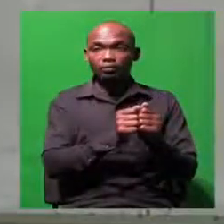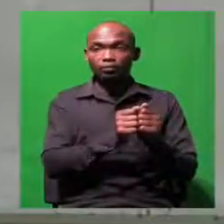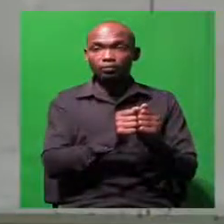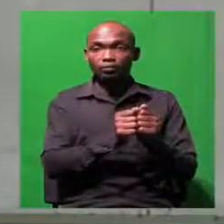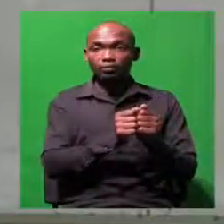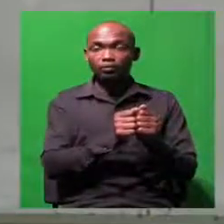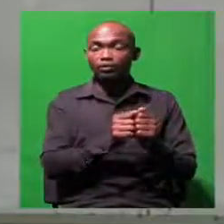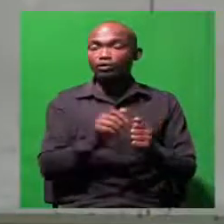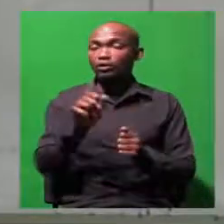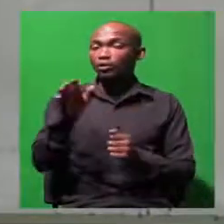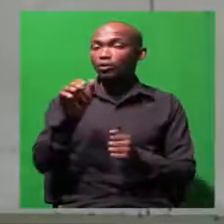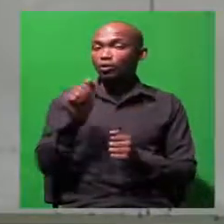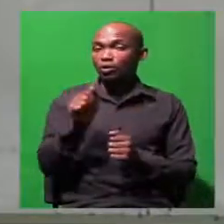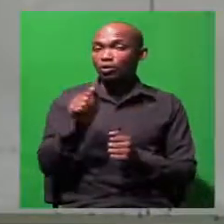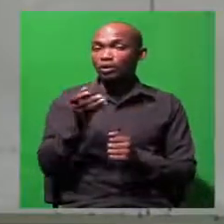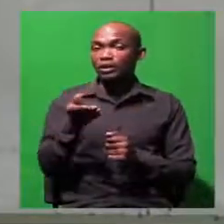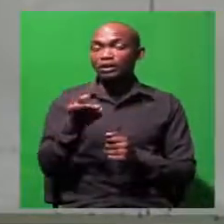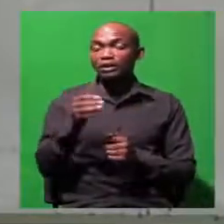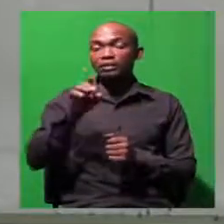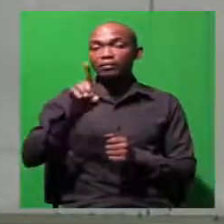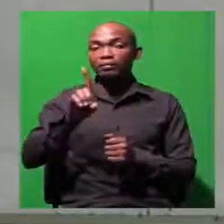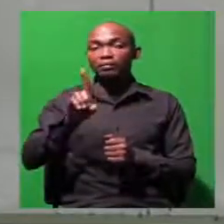as displacement.